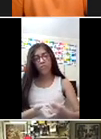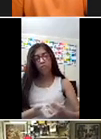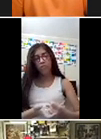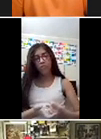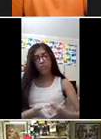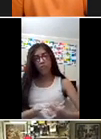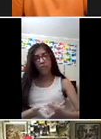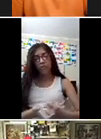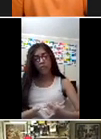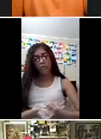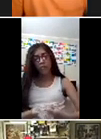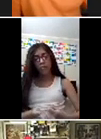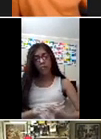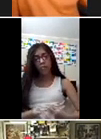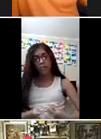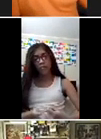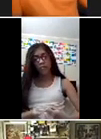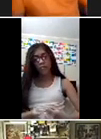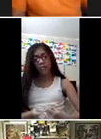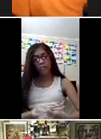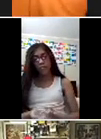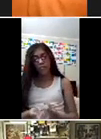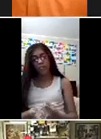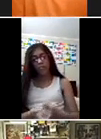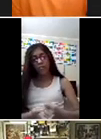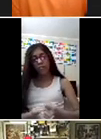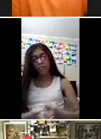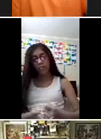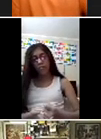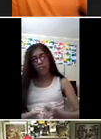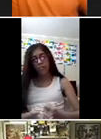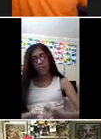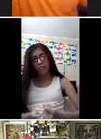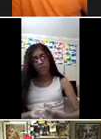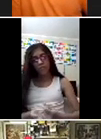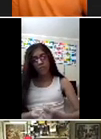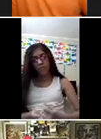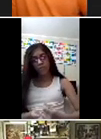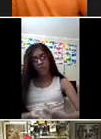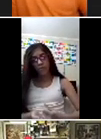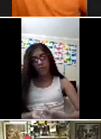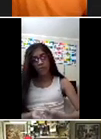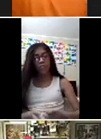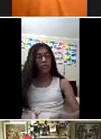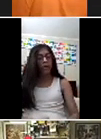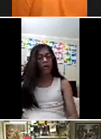Yeah, there was trouble in the crowd, what he said. Yeah. It was, church was filled with